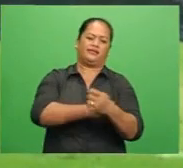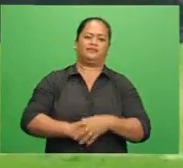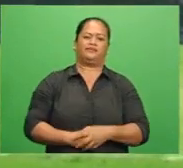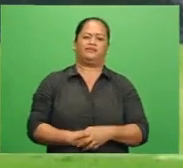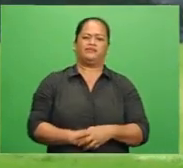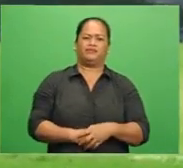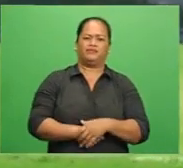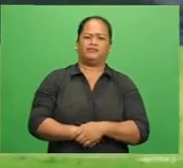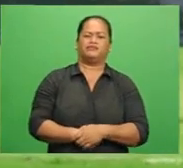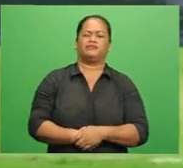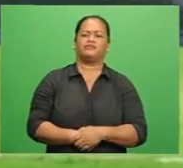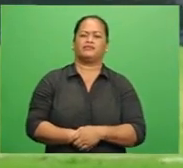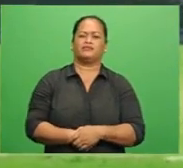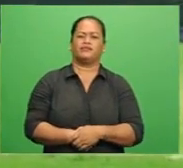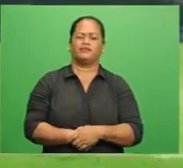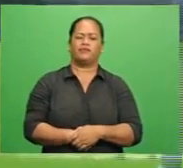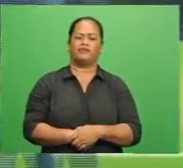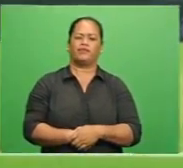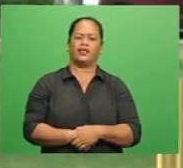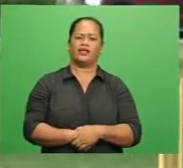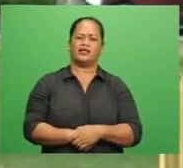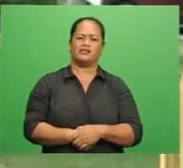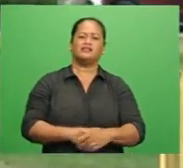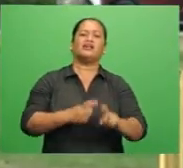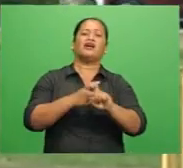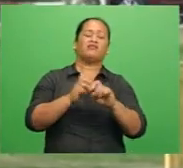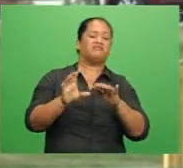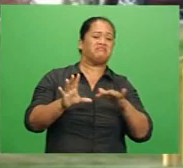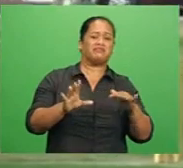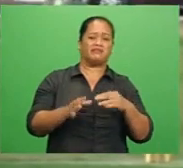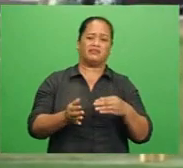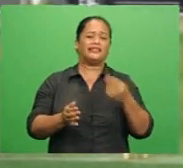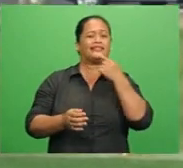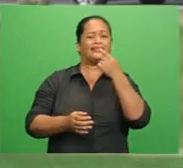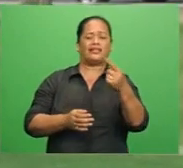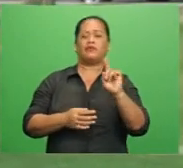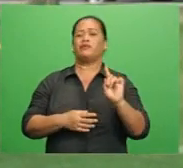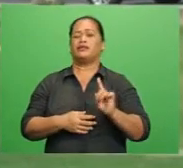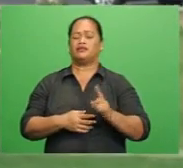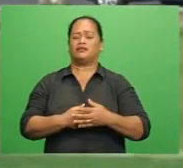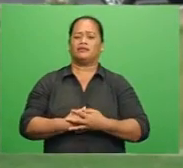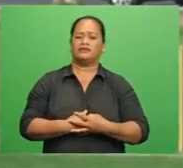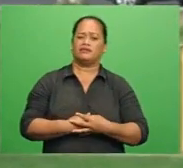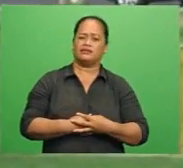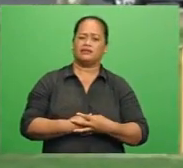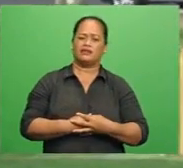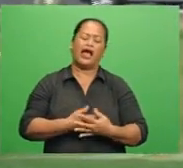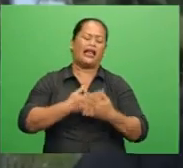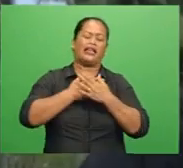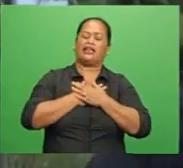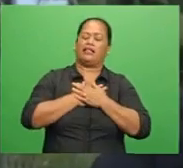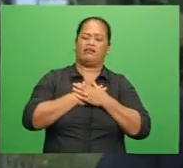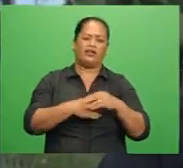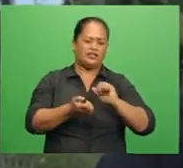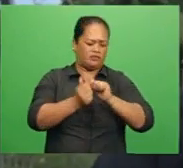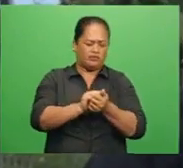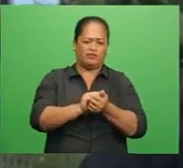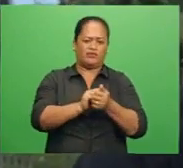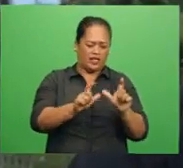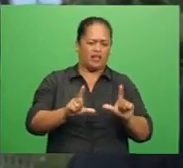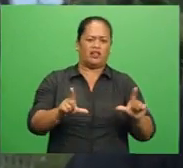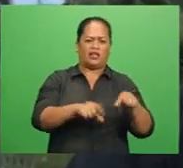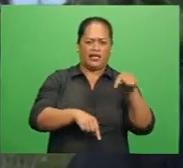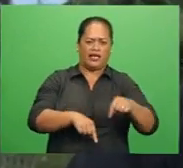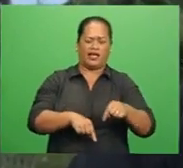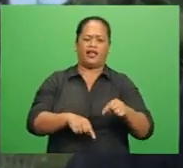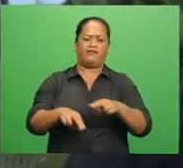they can get out of Cricket Fiji. Conrate adds this is part of the long-term plan to develop the sport locally. So when we name this national